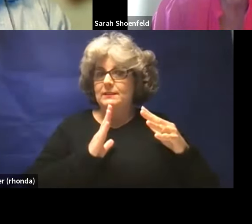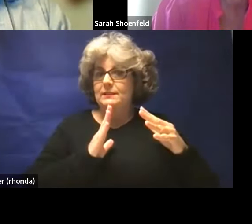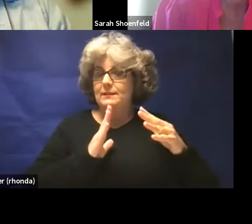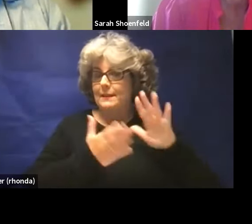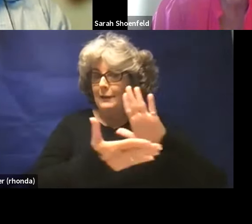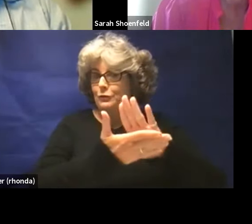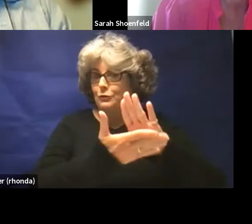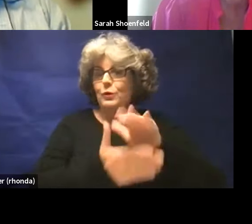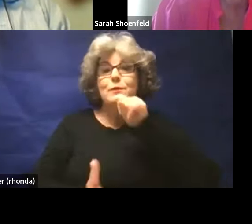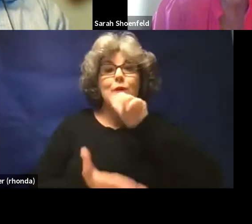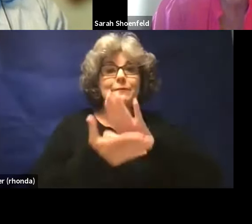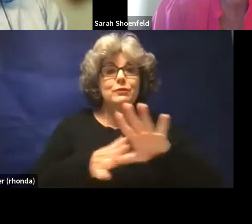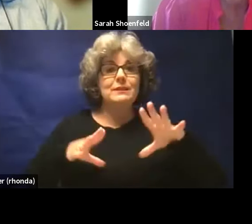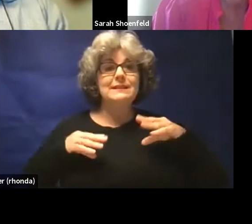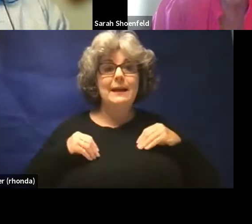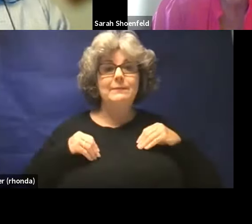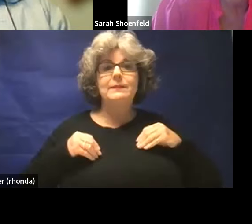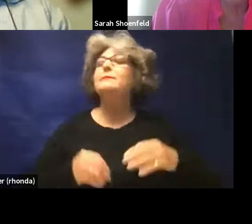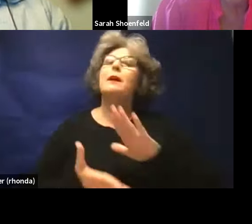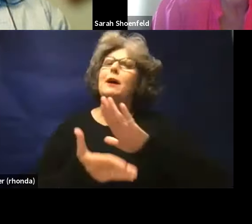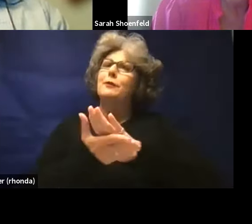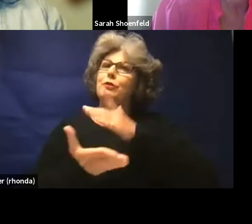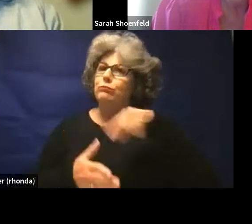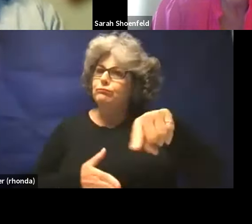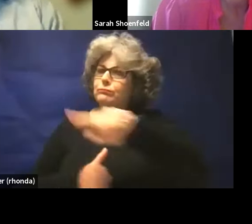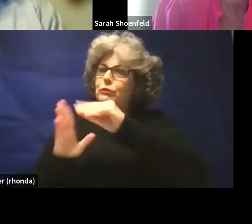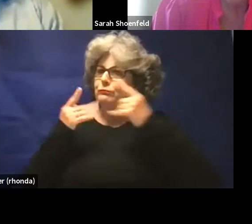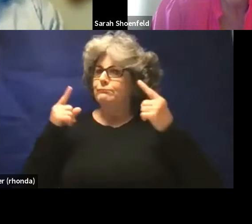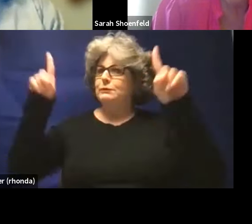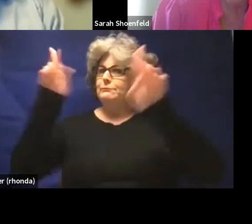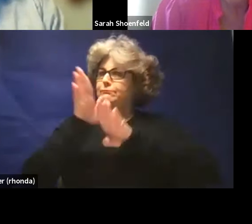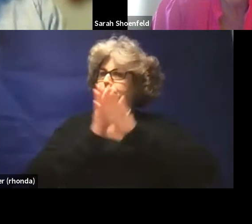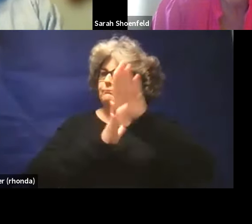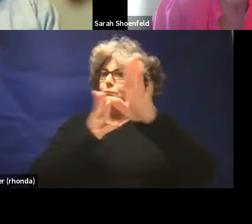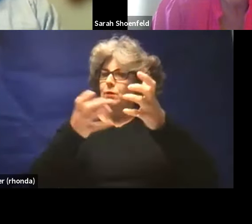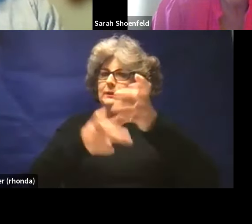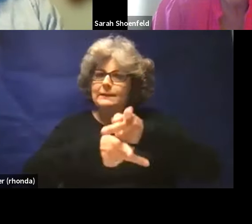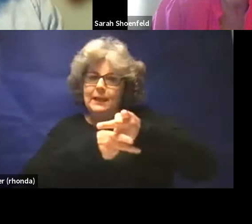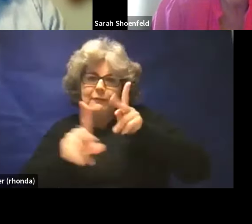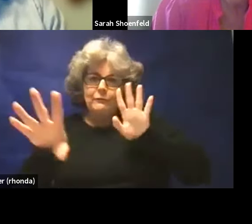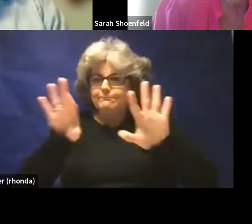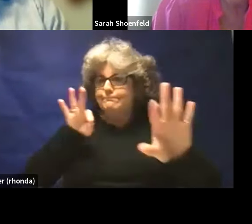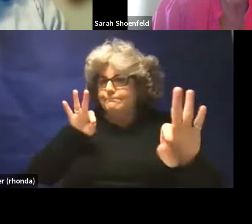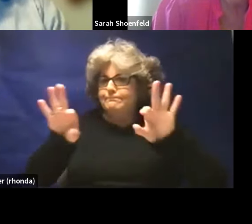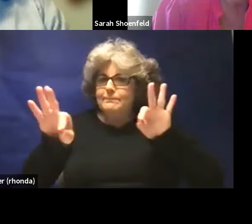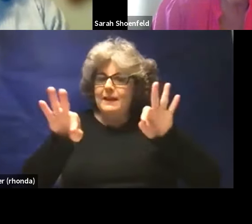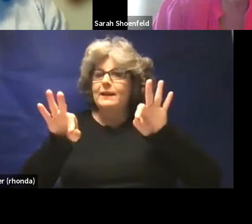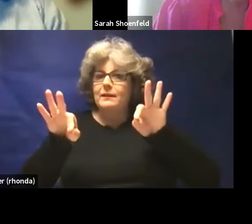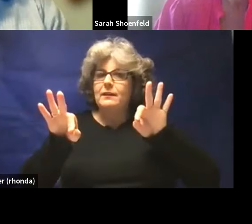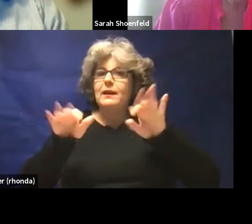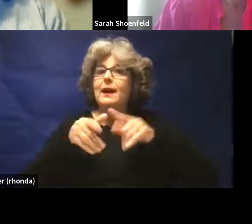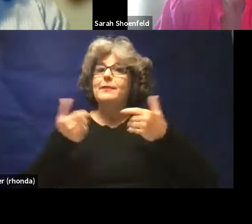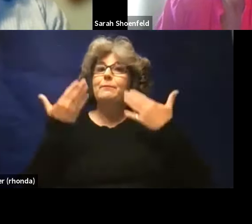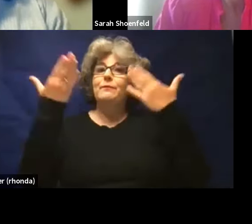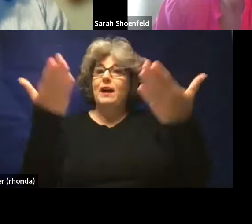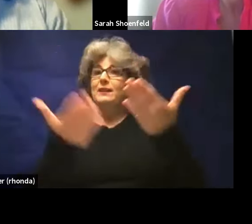accepted. The school really wanted these students to succeed, so it was careful about which ones it let in, and then it provided